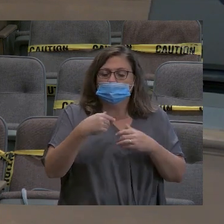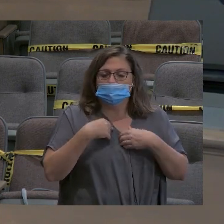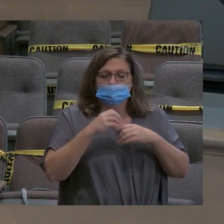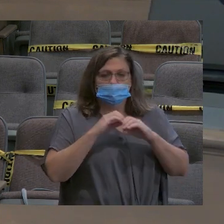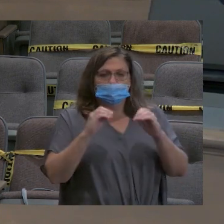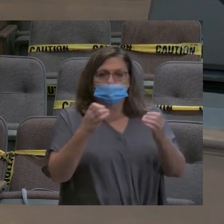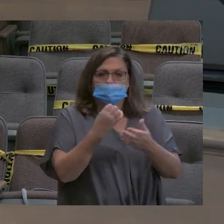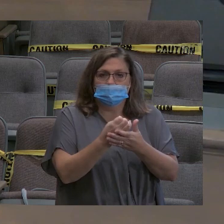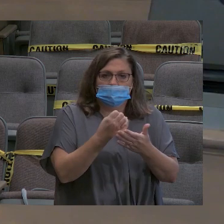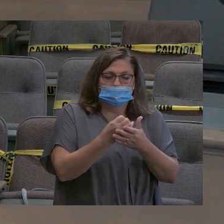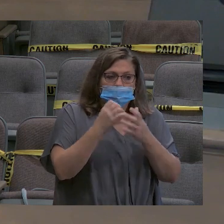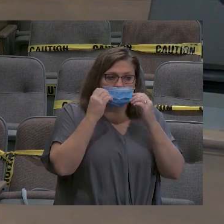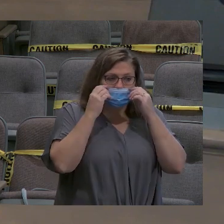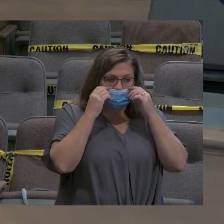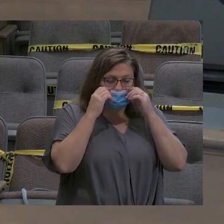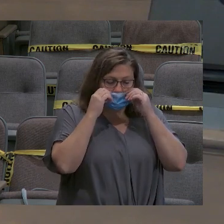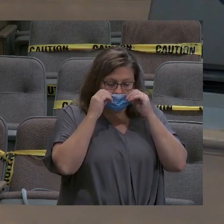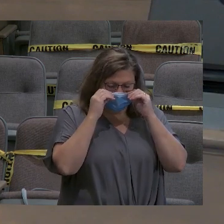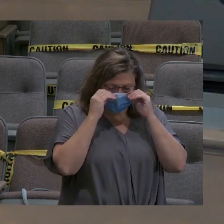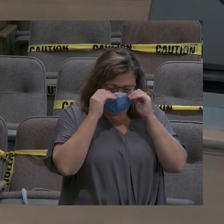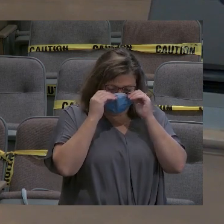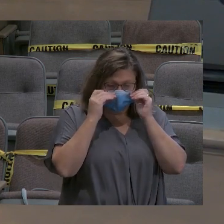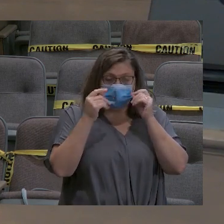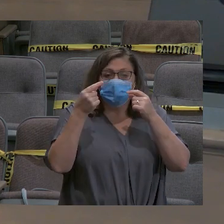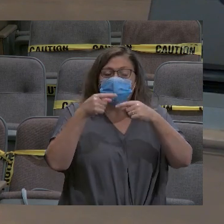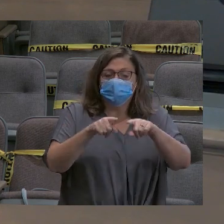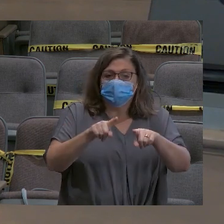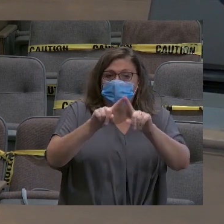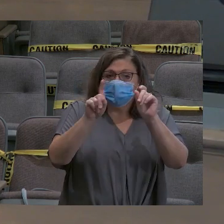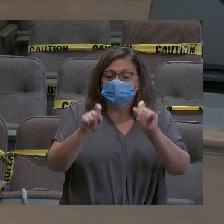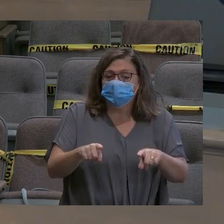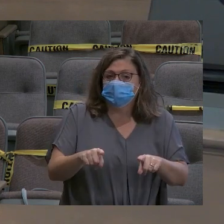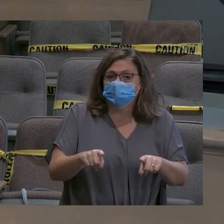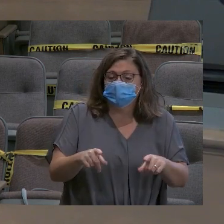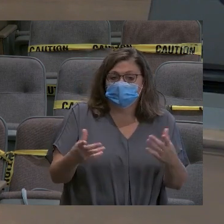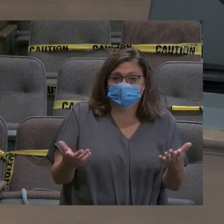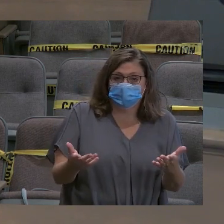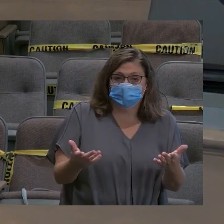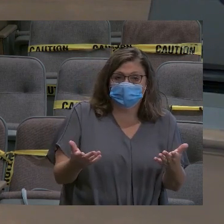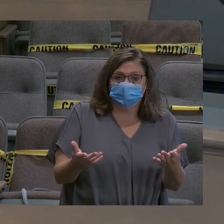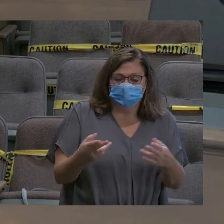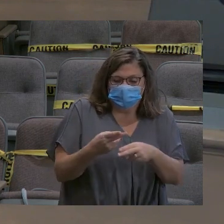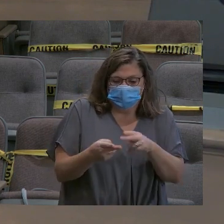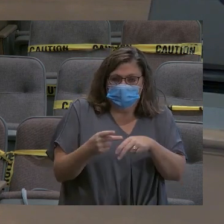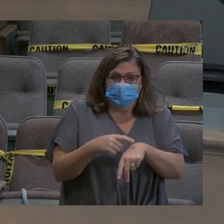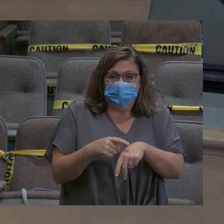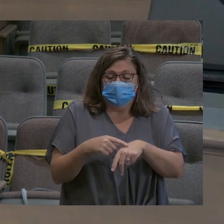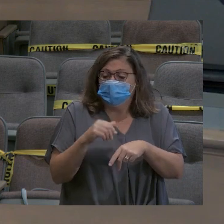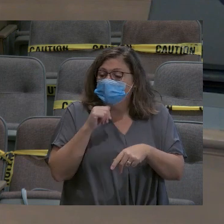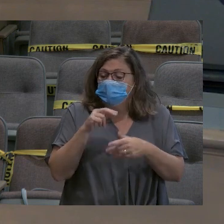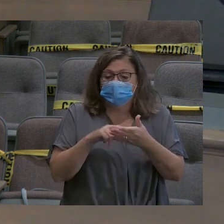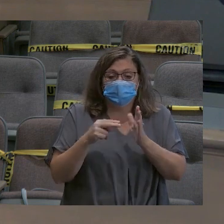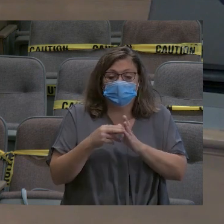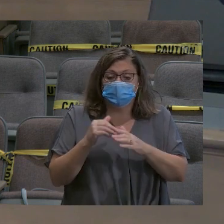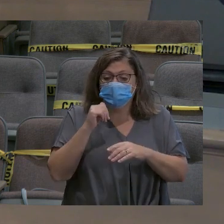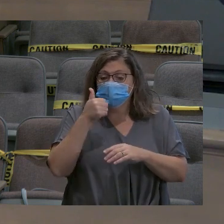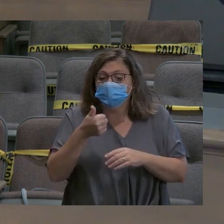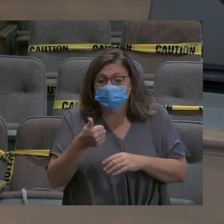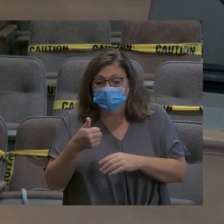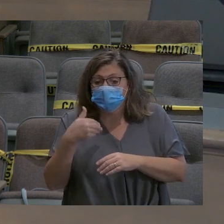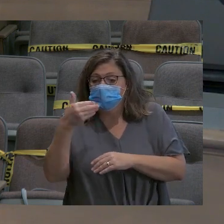the disease at the time of your test. It doesn't tell us if you're going to have the disease the next day or the